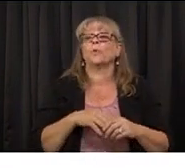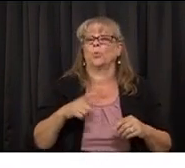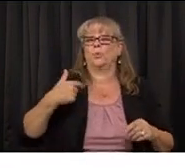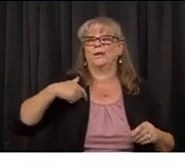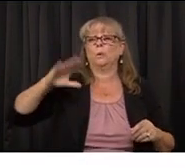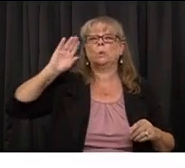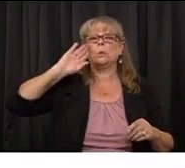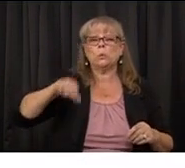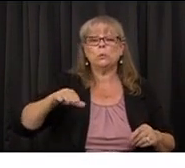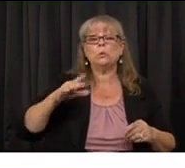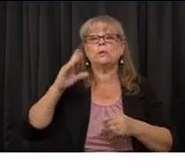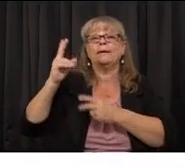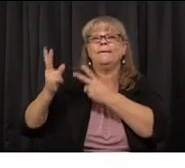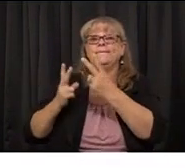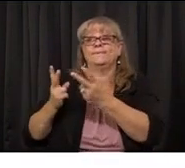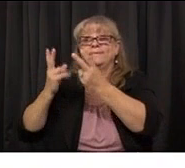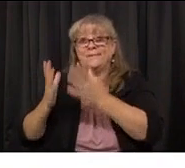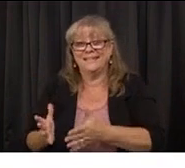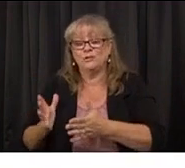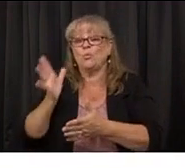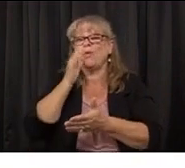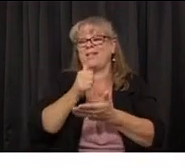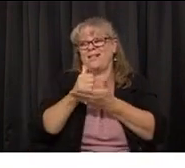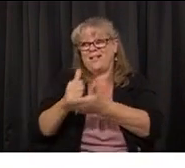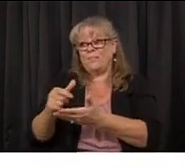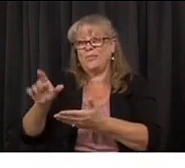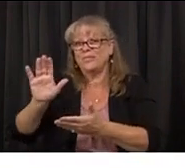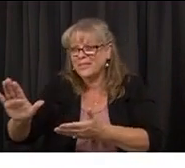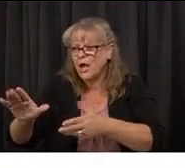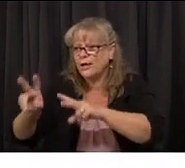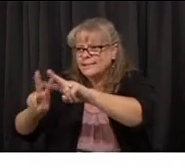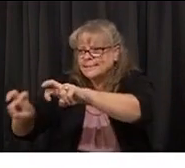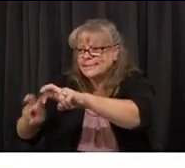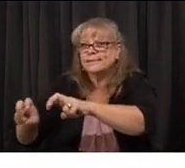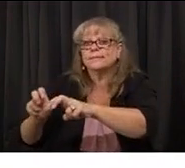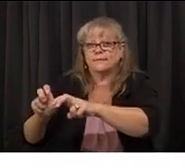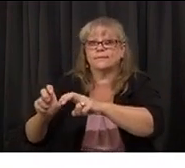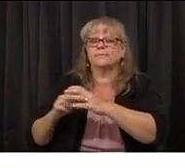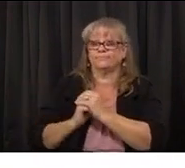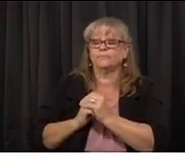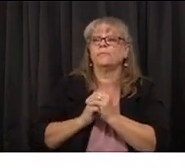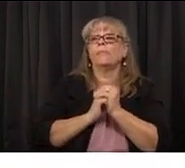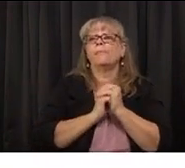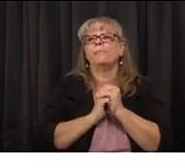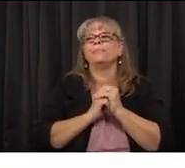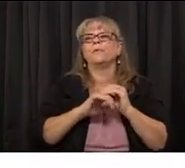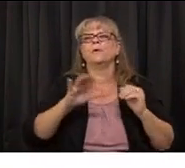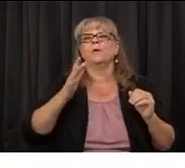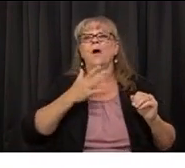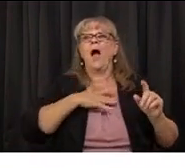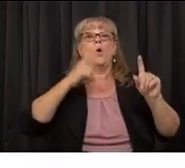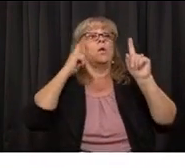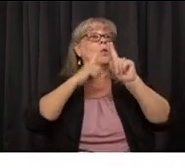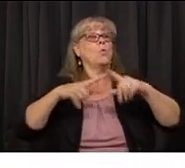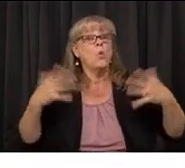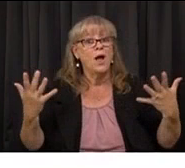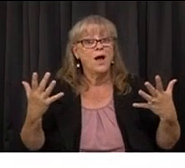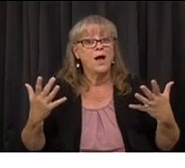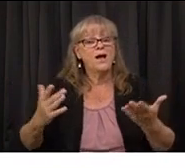aspect is needed. So we've been able to reduce those death rates and infection rates and allow for